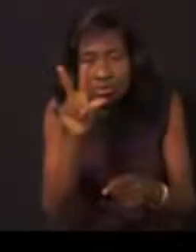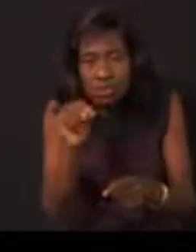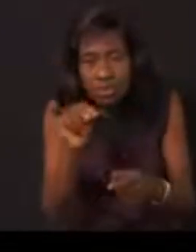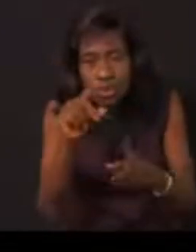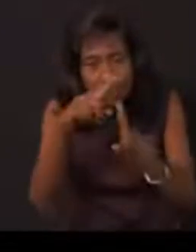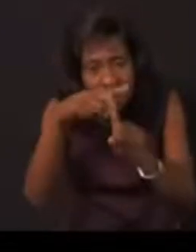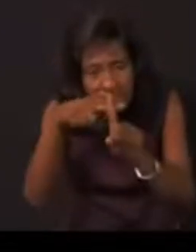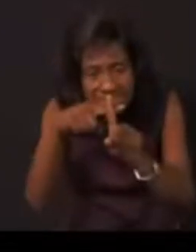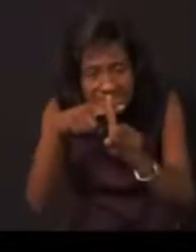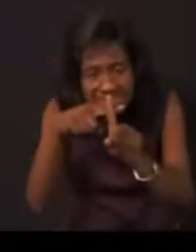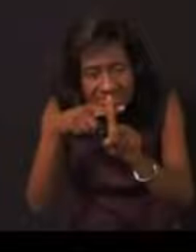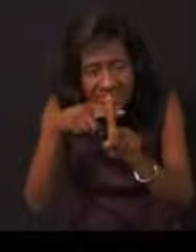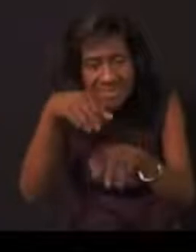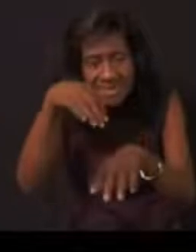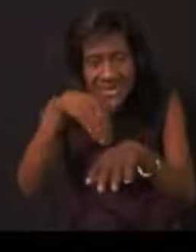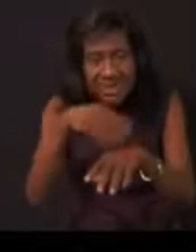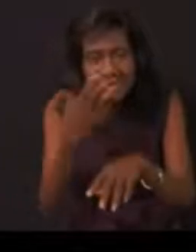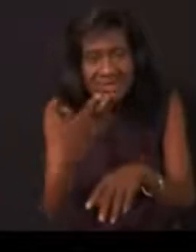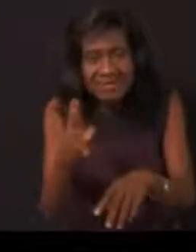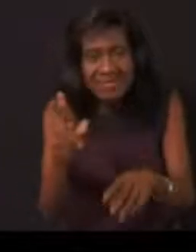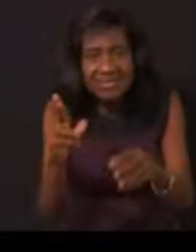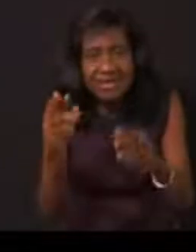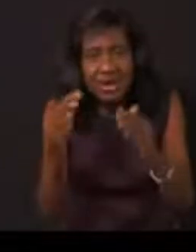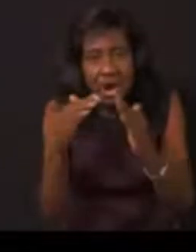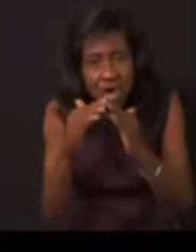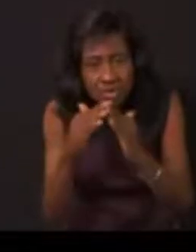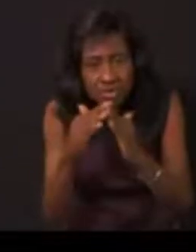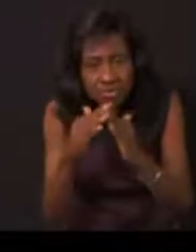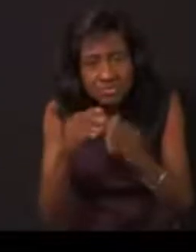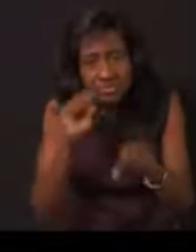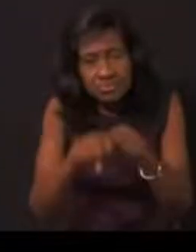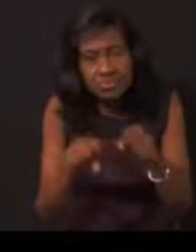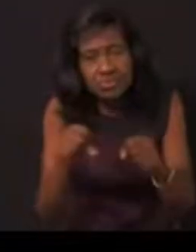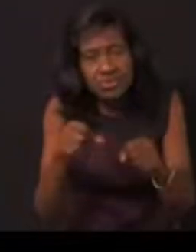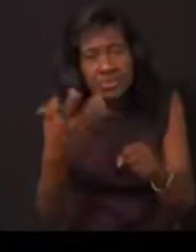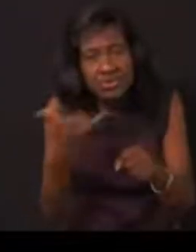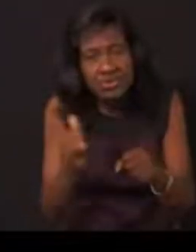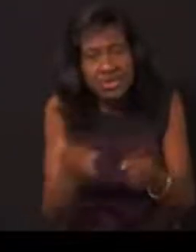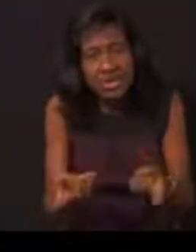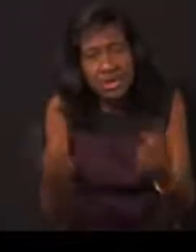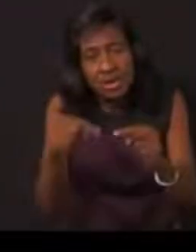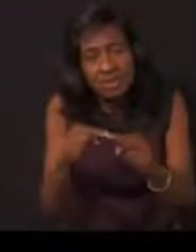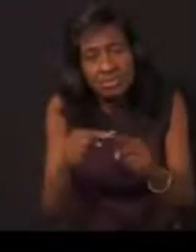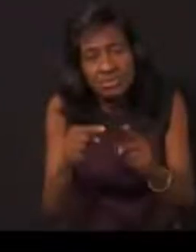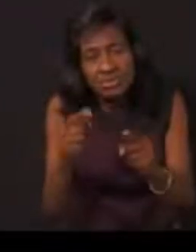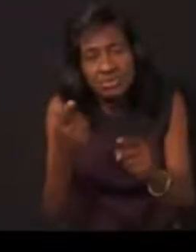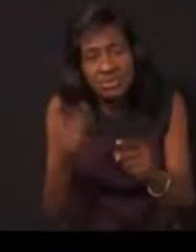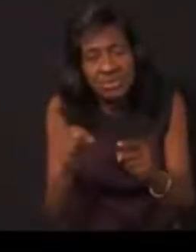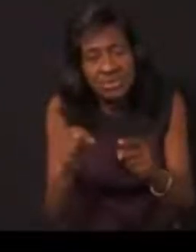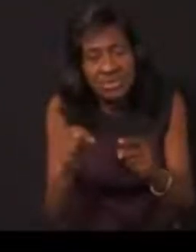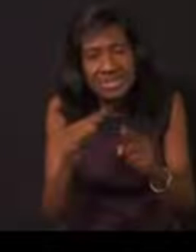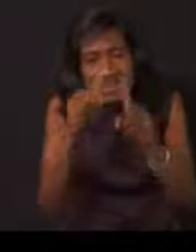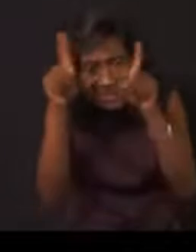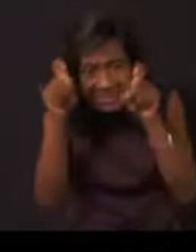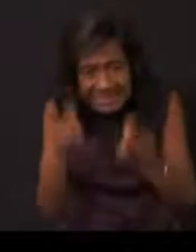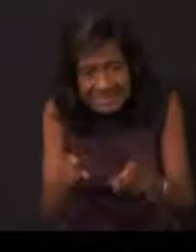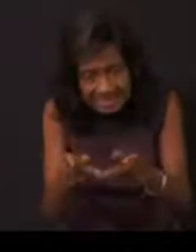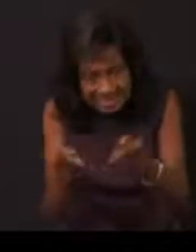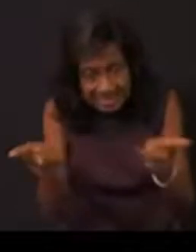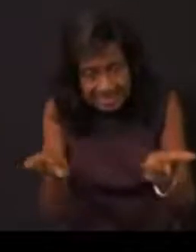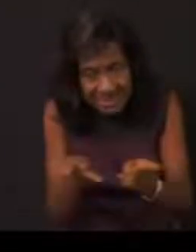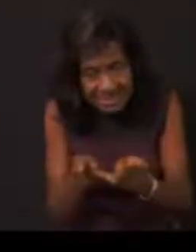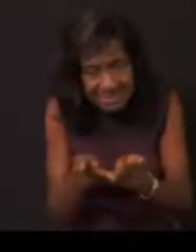to come, they will be allowed to come into a testing center where lateral flow tests will